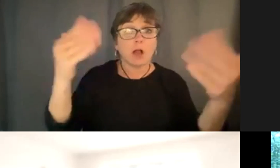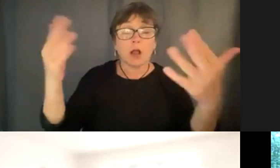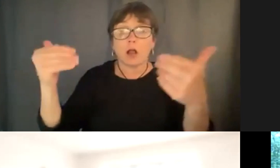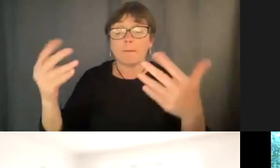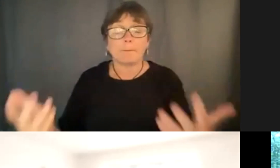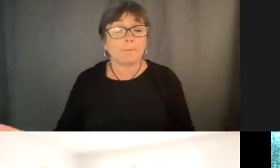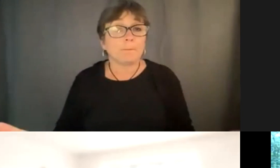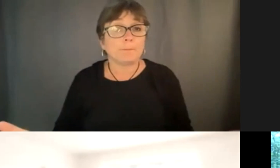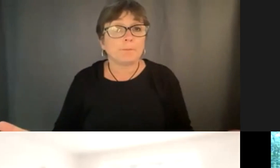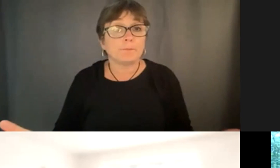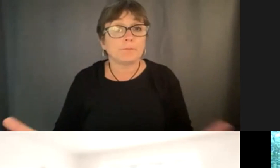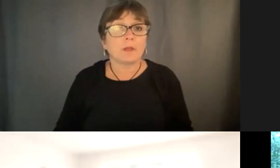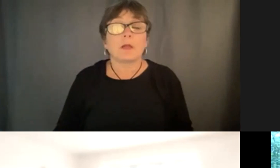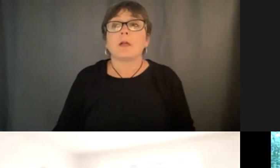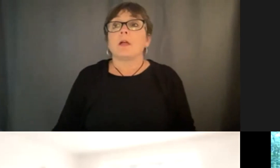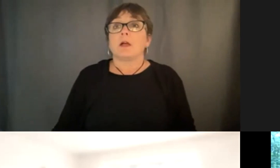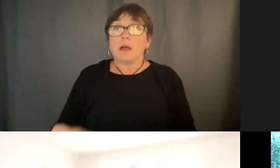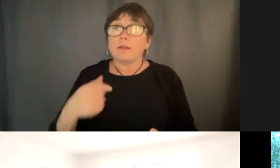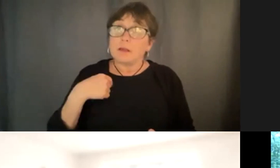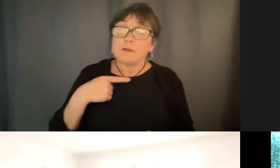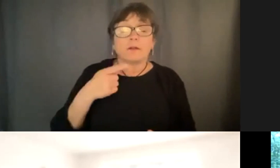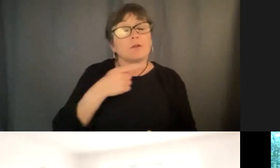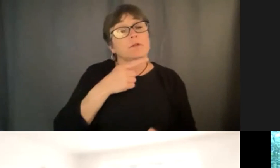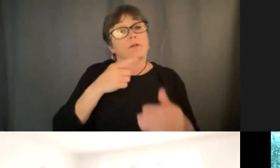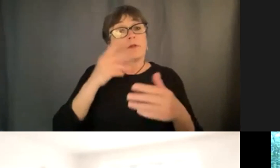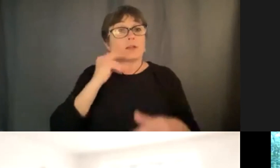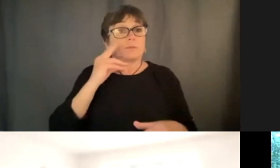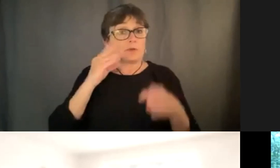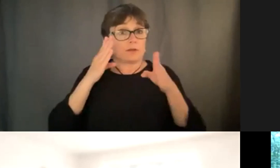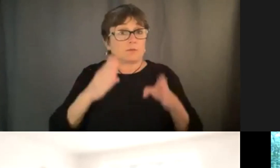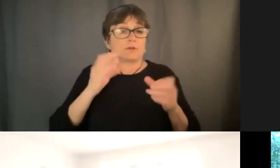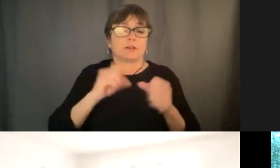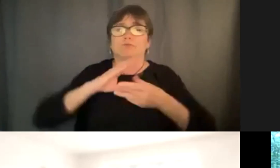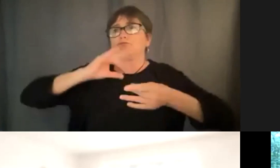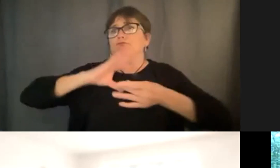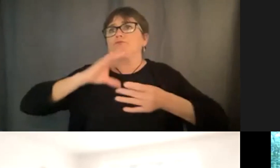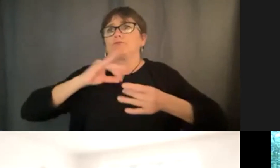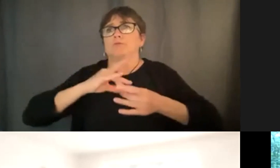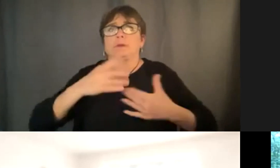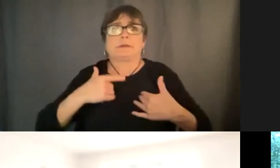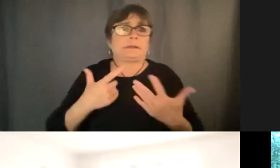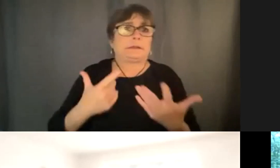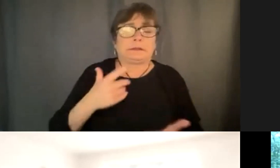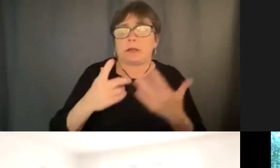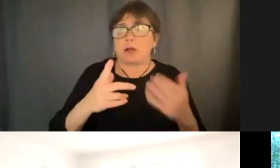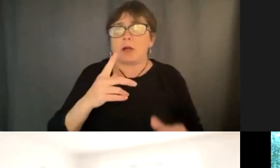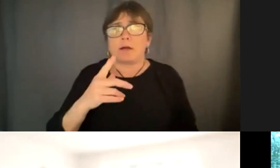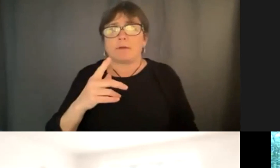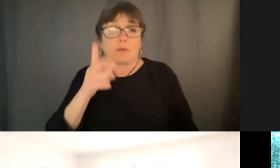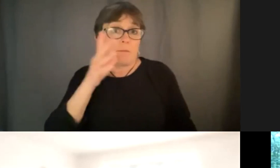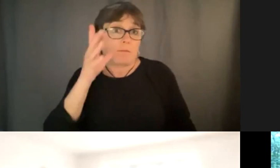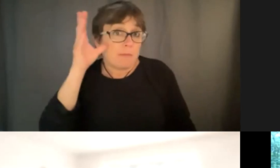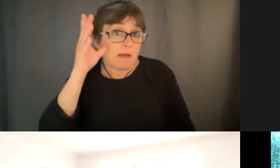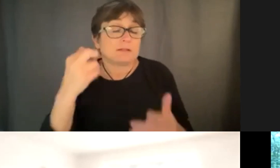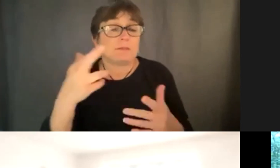I was not comfortable with this. I did not see this as possible. And because I let my son or daughter do X or